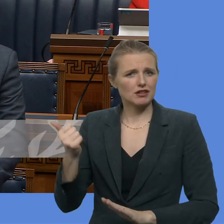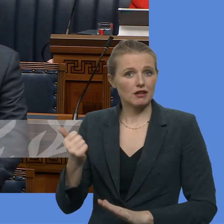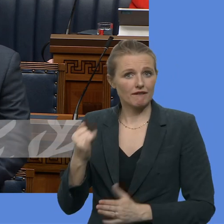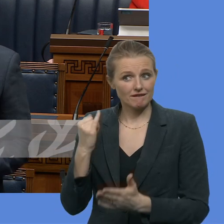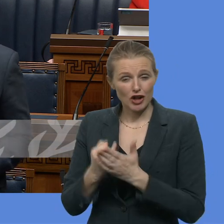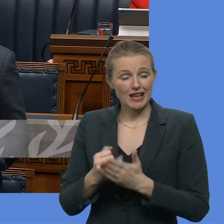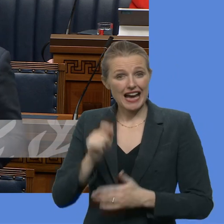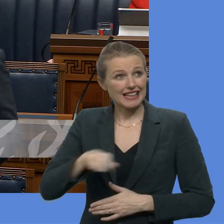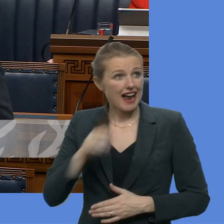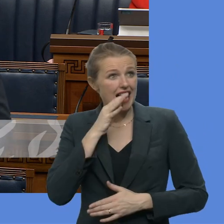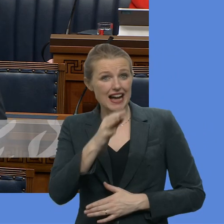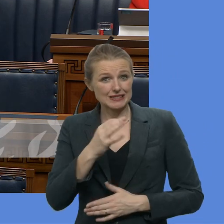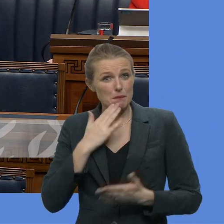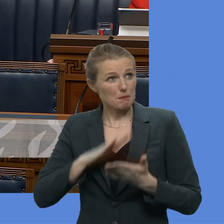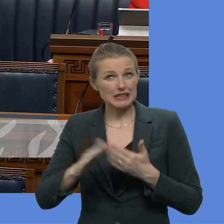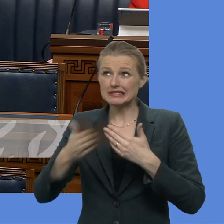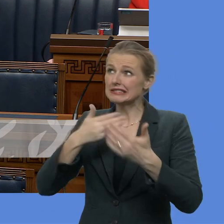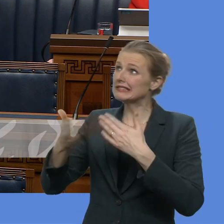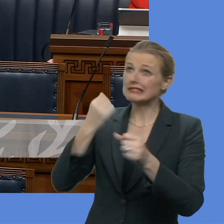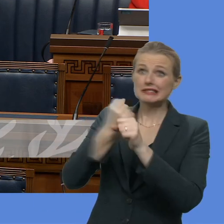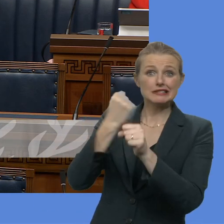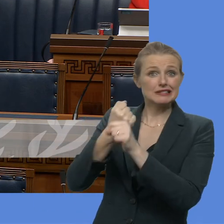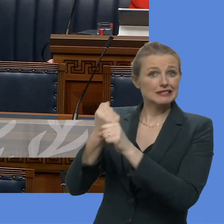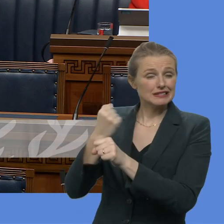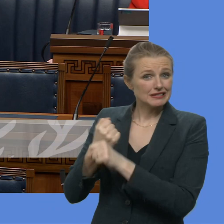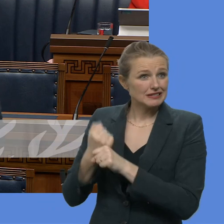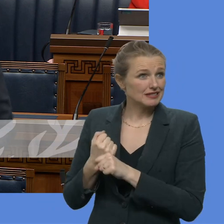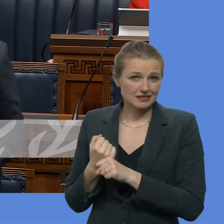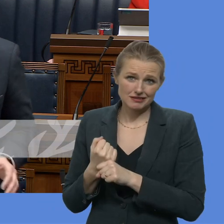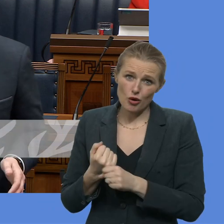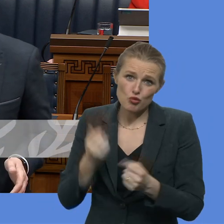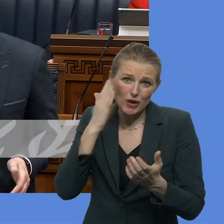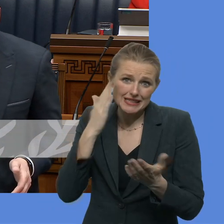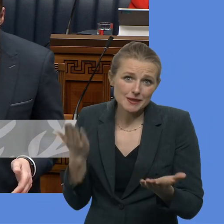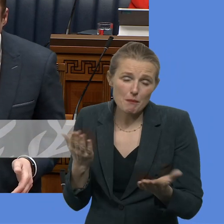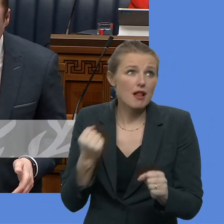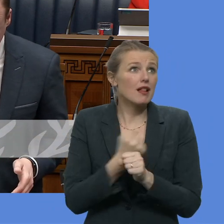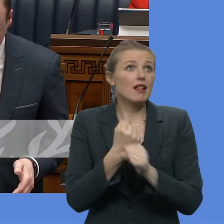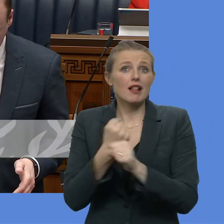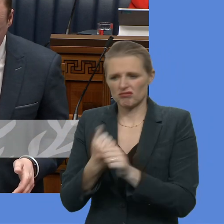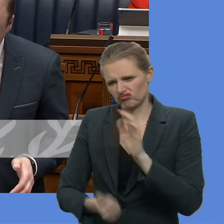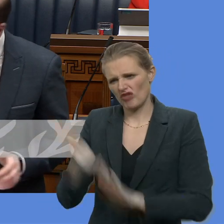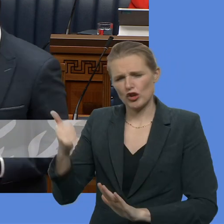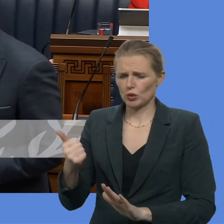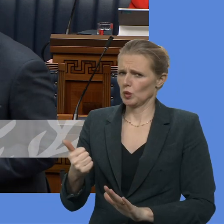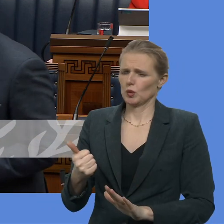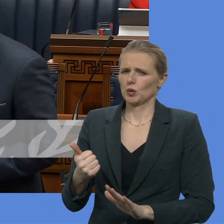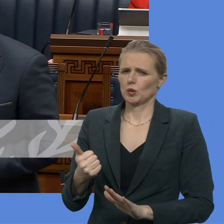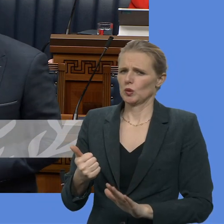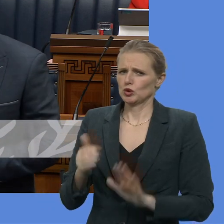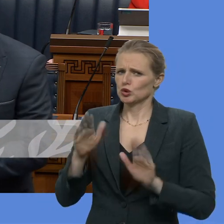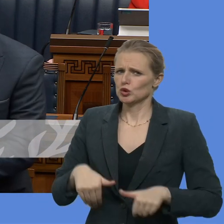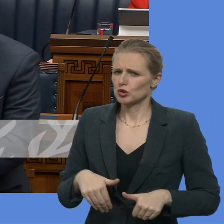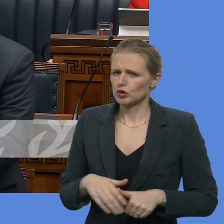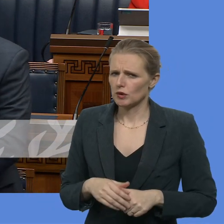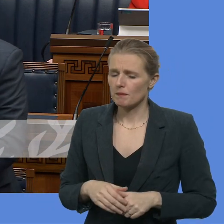tenant is asking for improvements or reasonable measures to be taken. I would also say